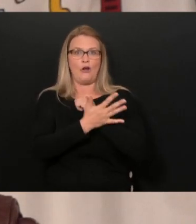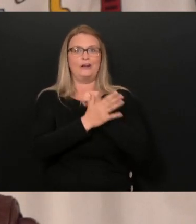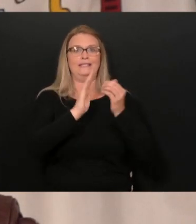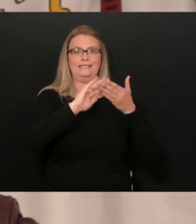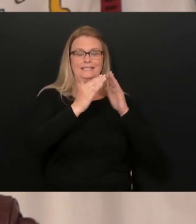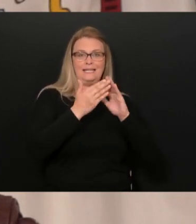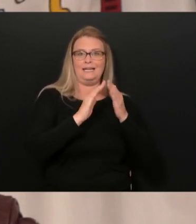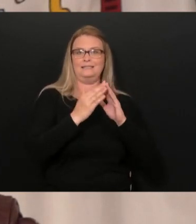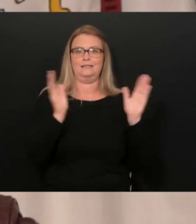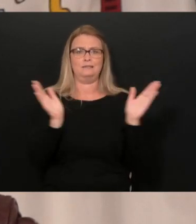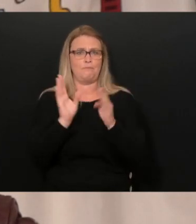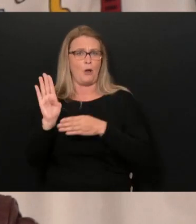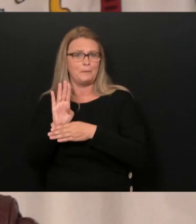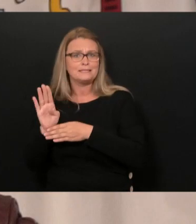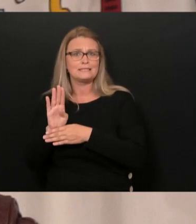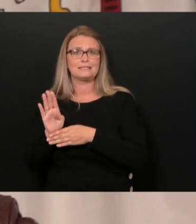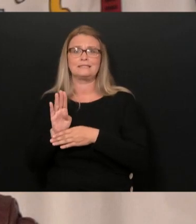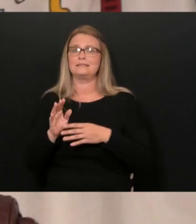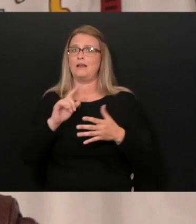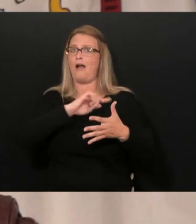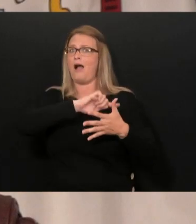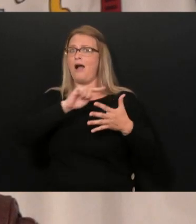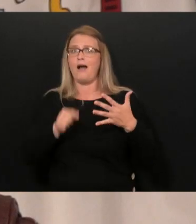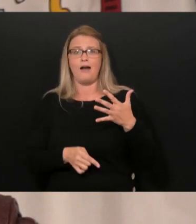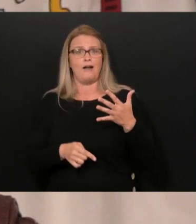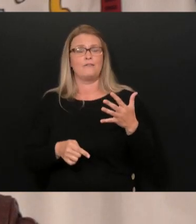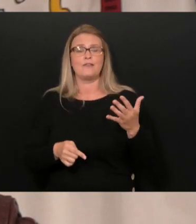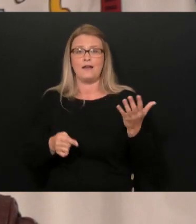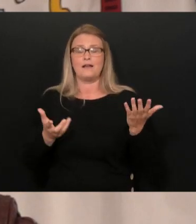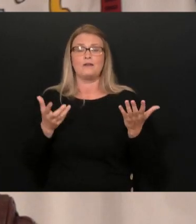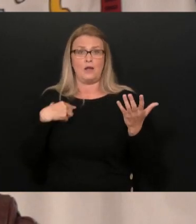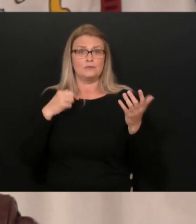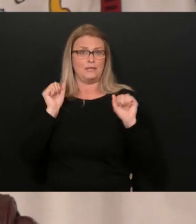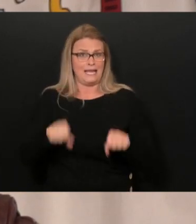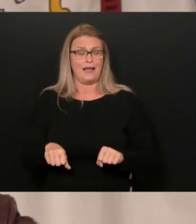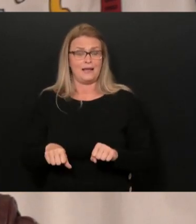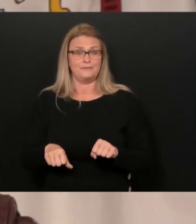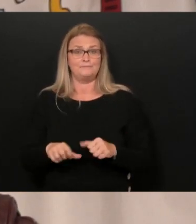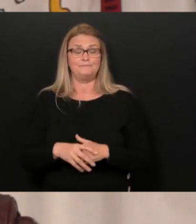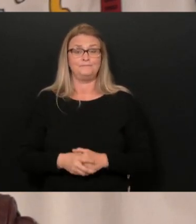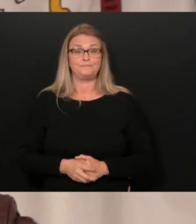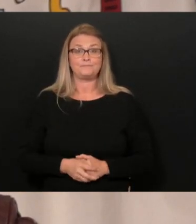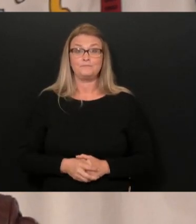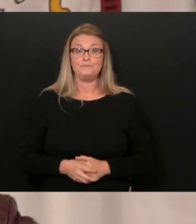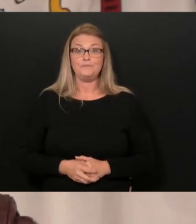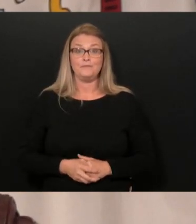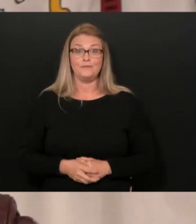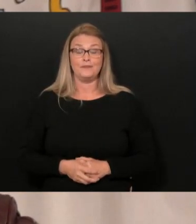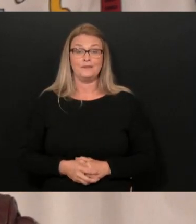small businesses as much as we possibly can, you know, but really and truly, you know,